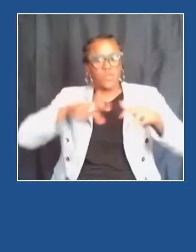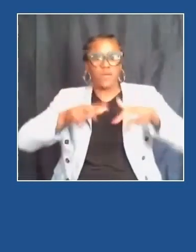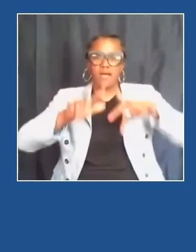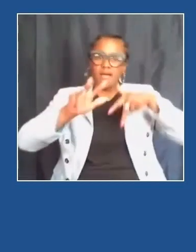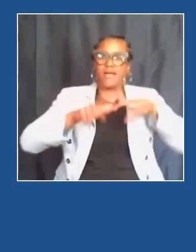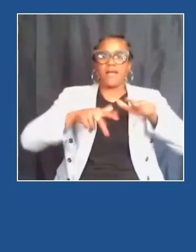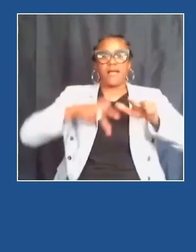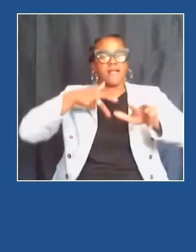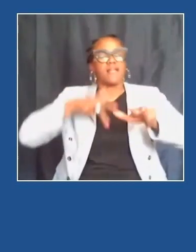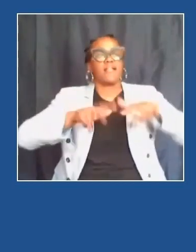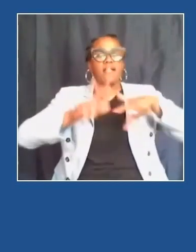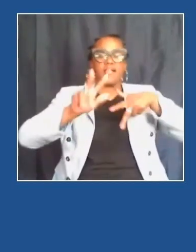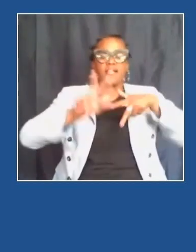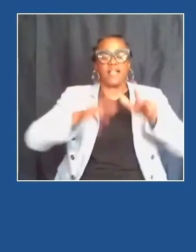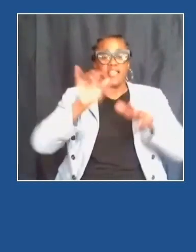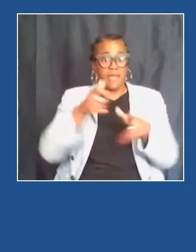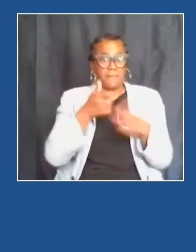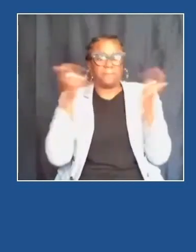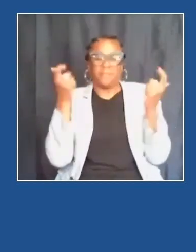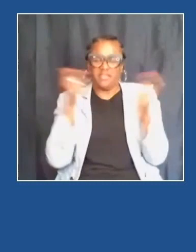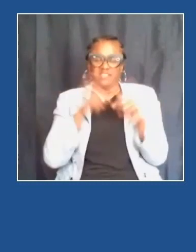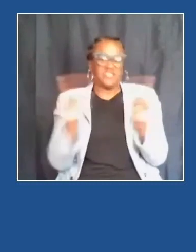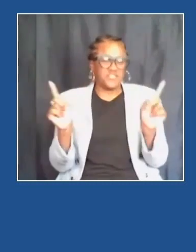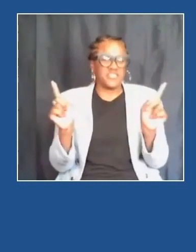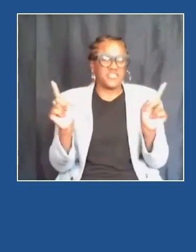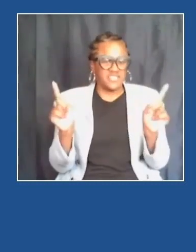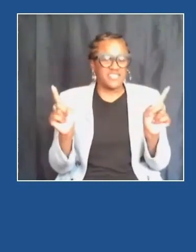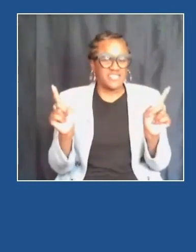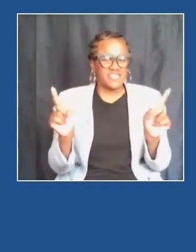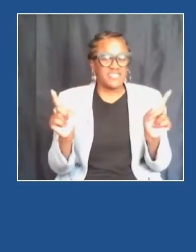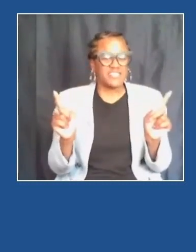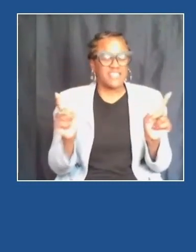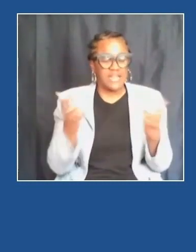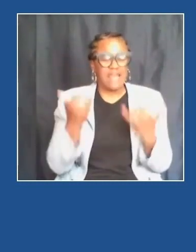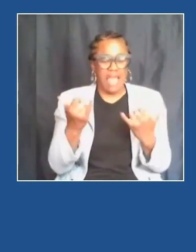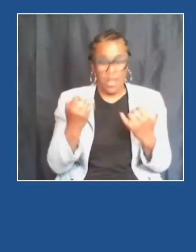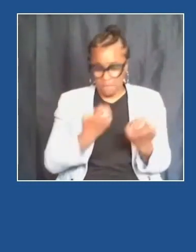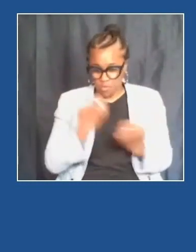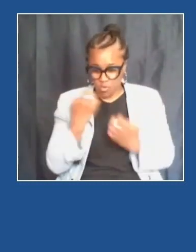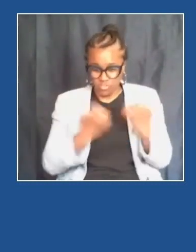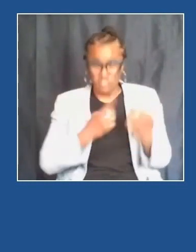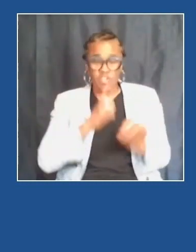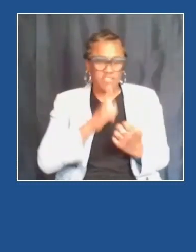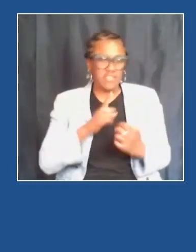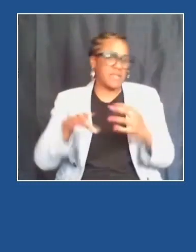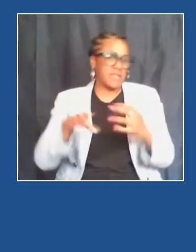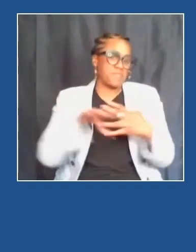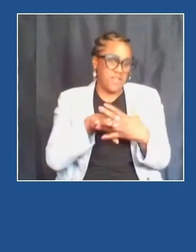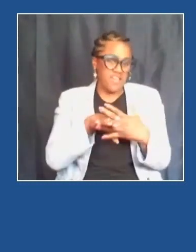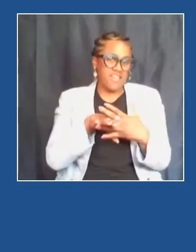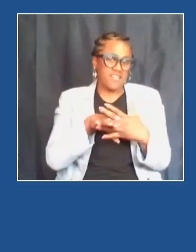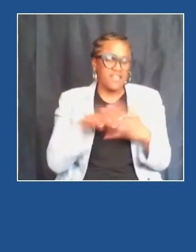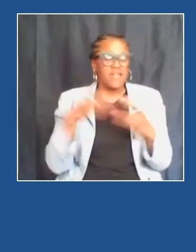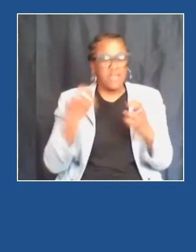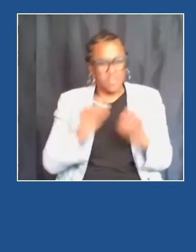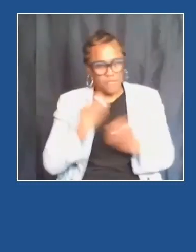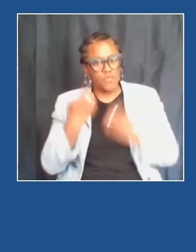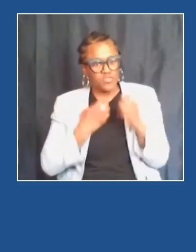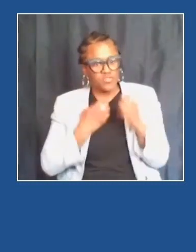a big difference because then our emotions are getting a break. Our emotions are getting